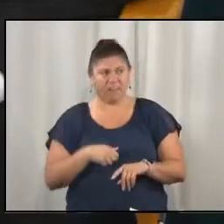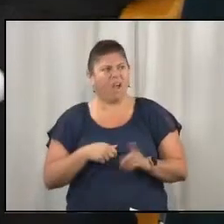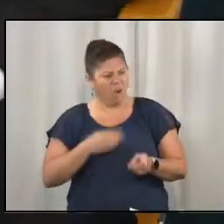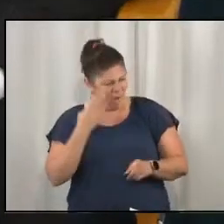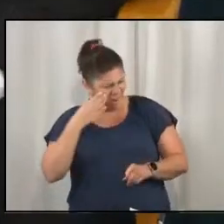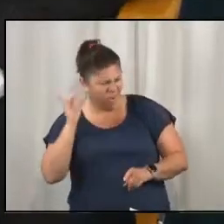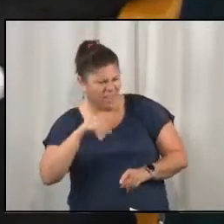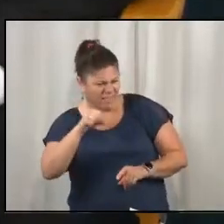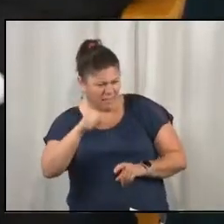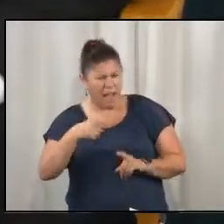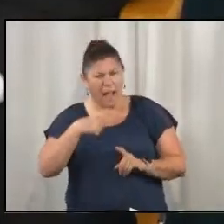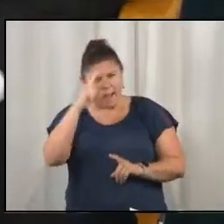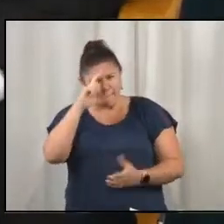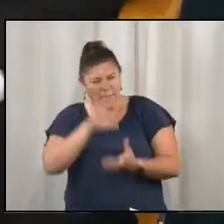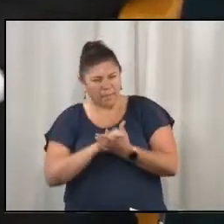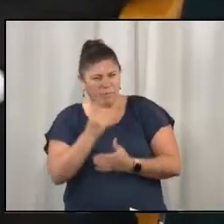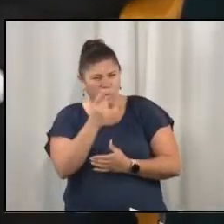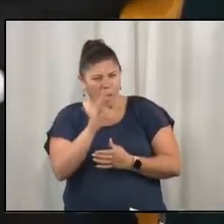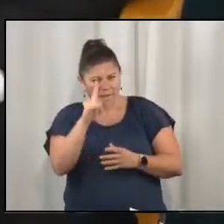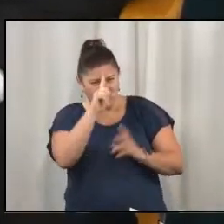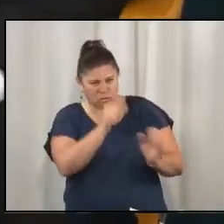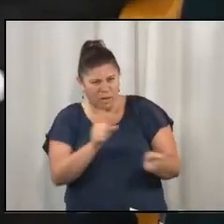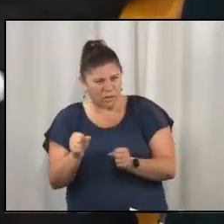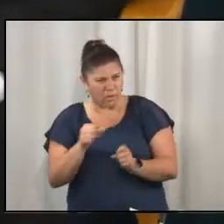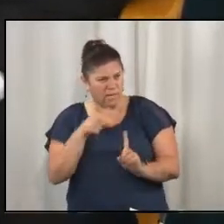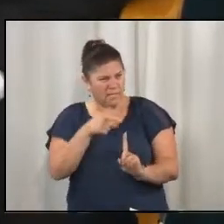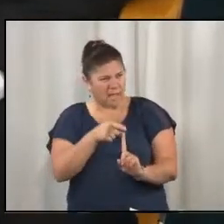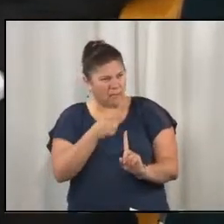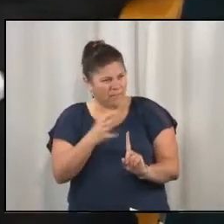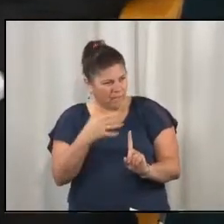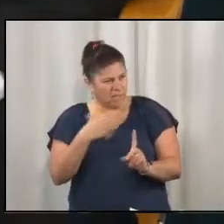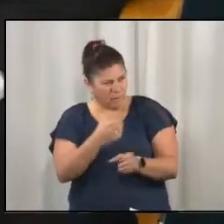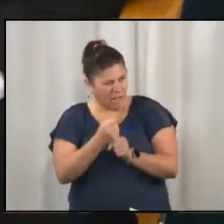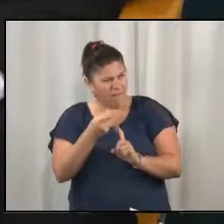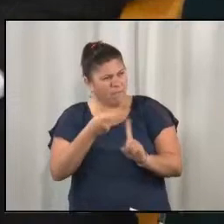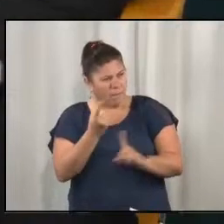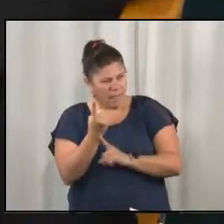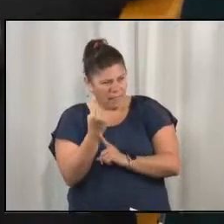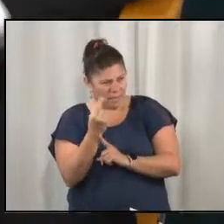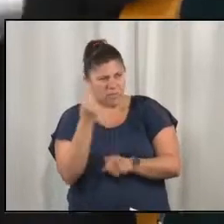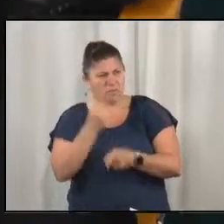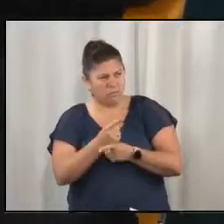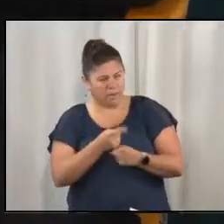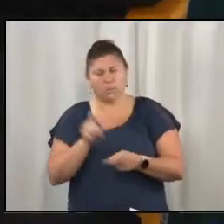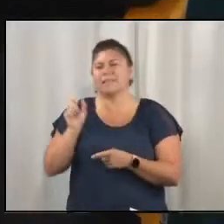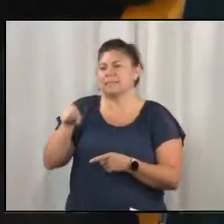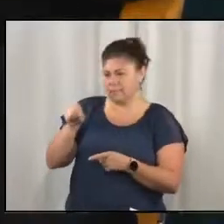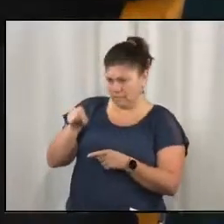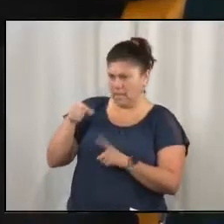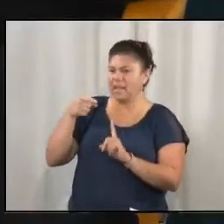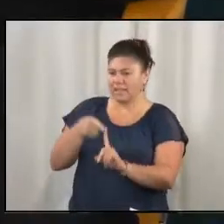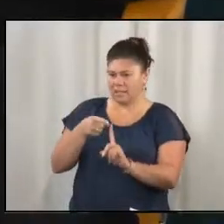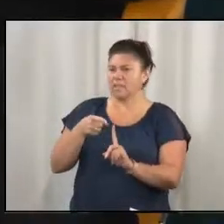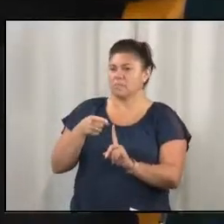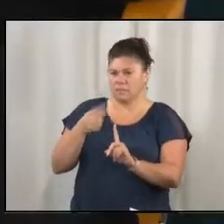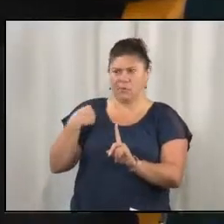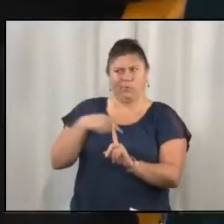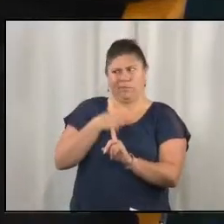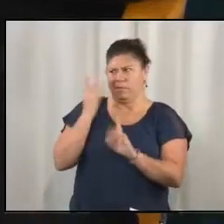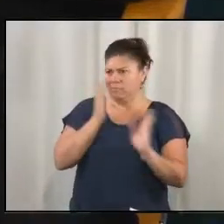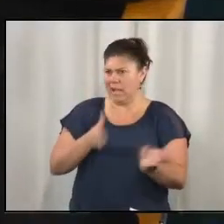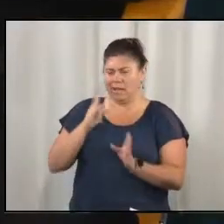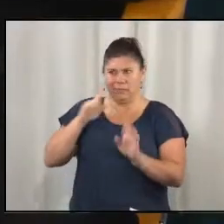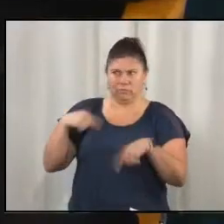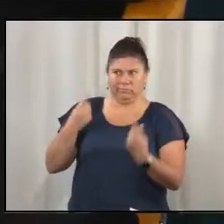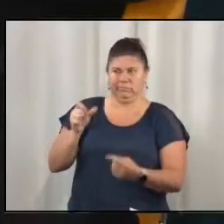was one of the strategies out of our HAP funding from last year, was to invest in this. So this has been something we've been planning for a bit. So I